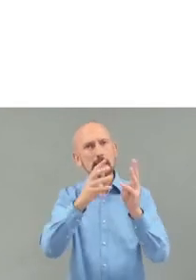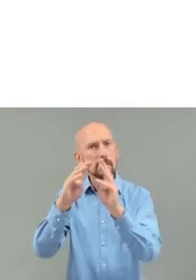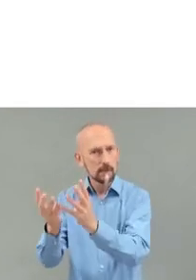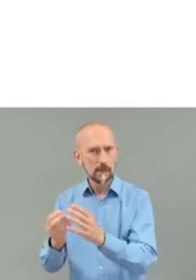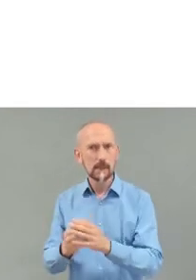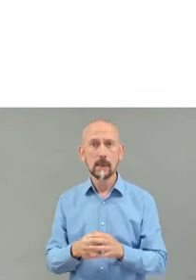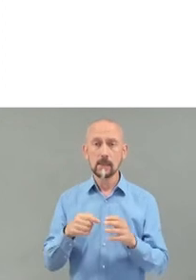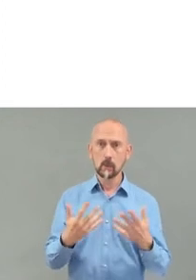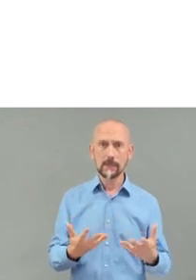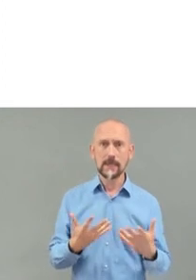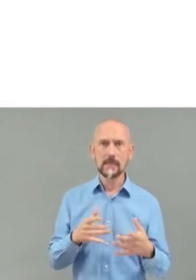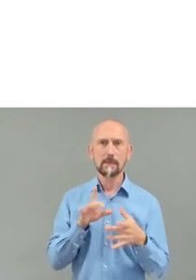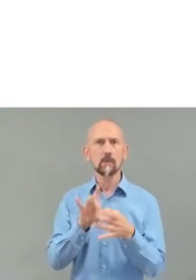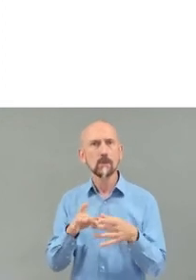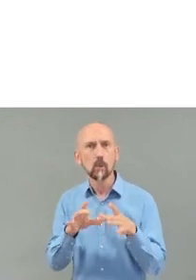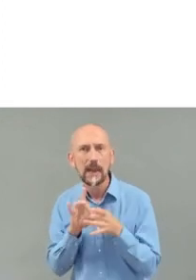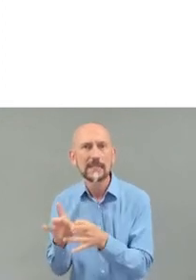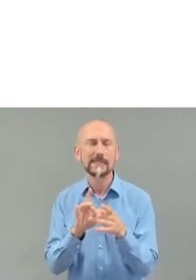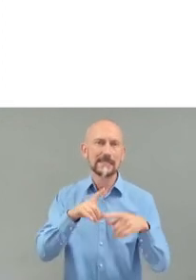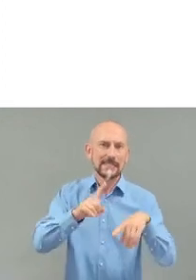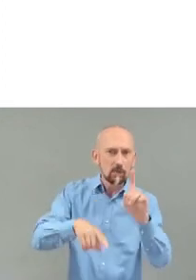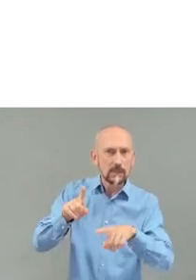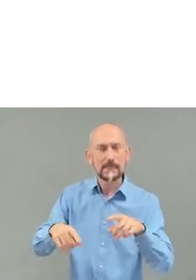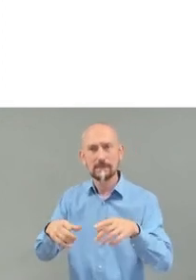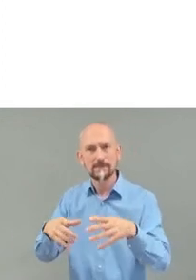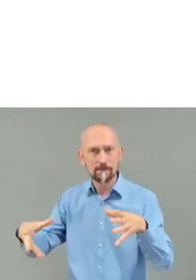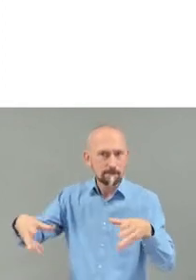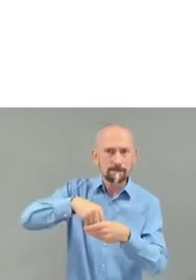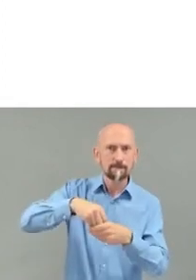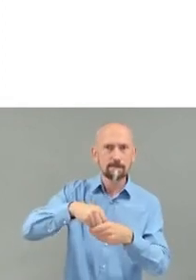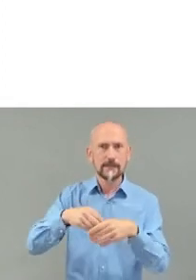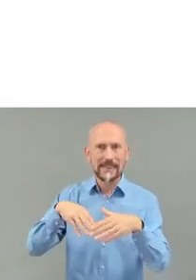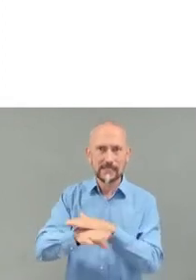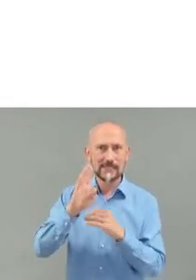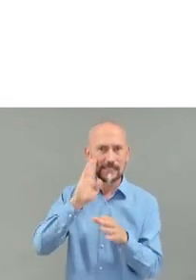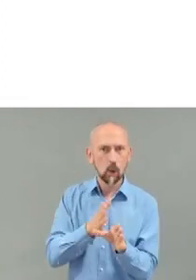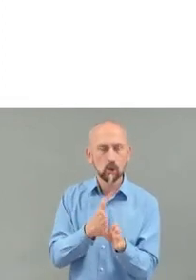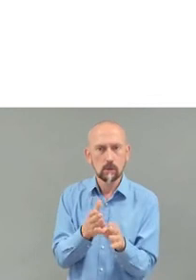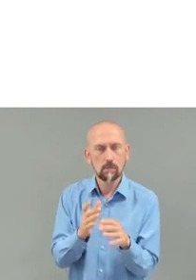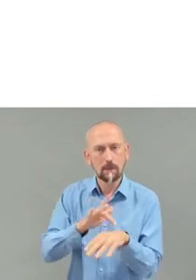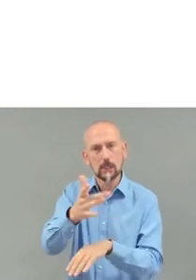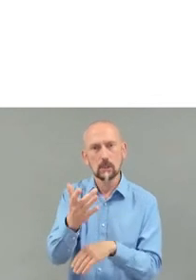in the psychological professions. If